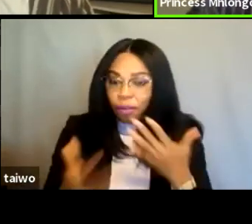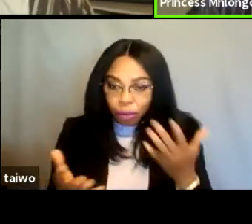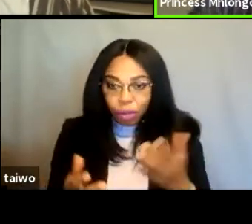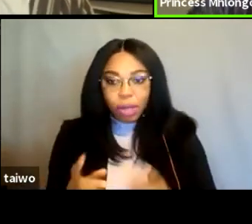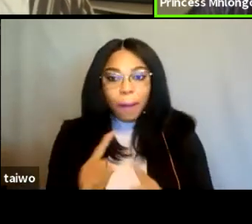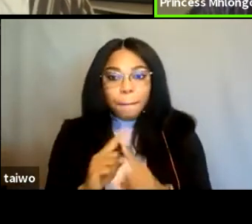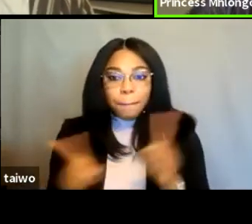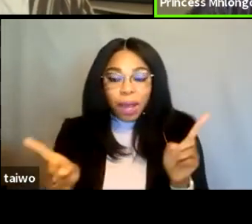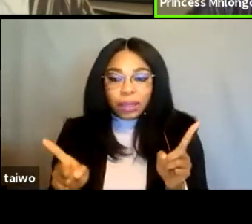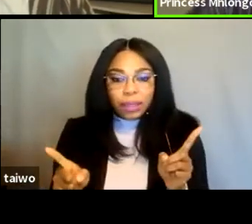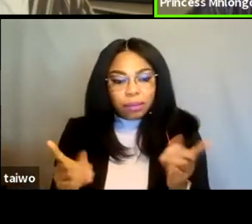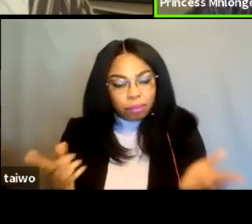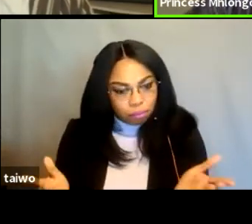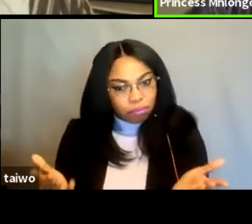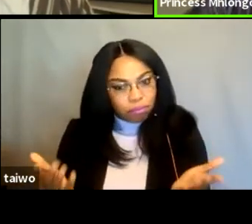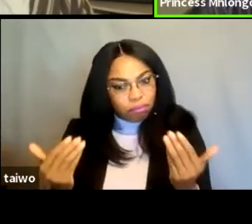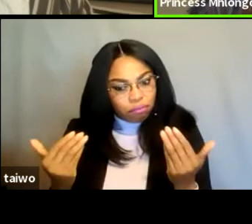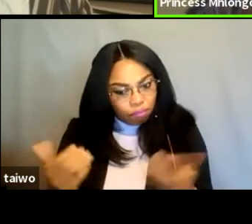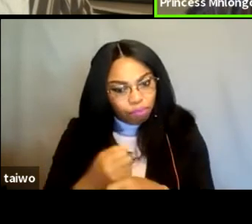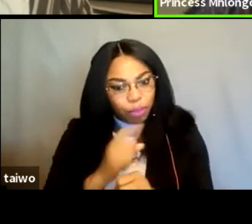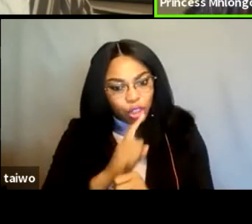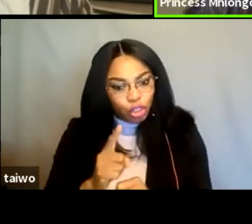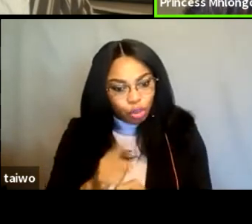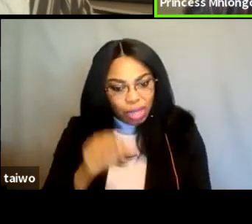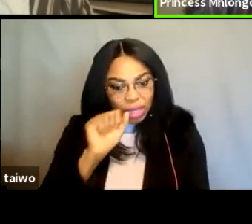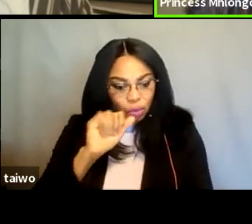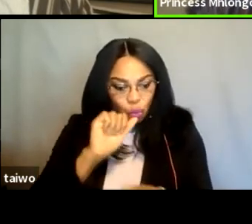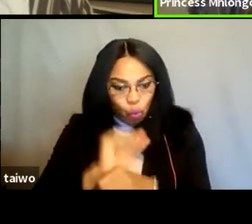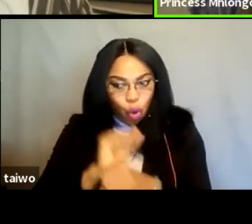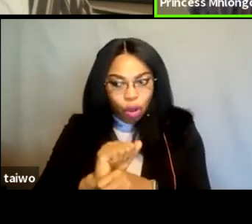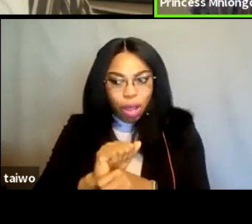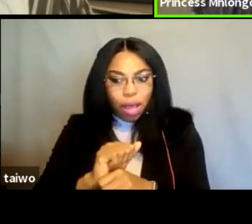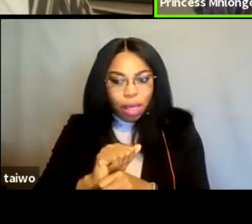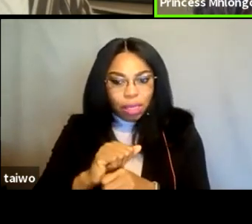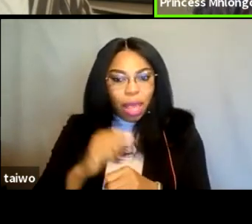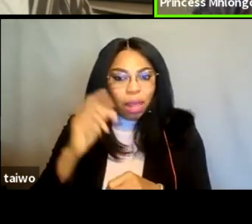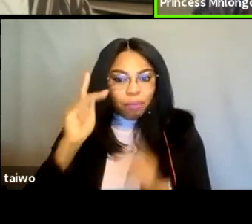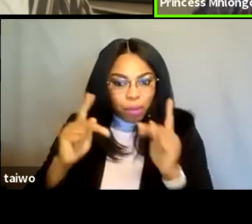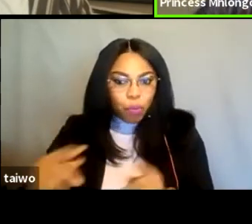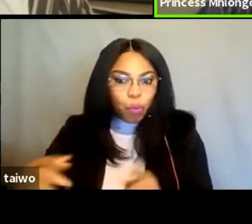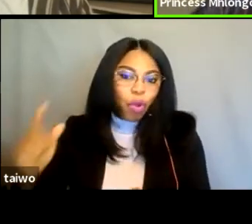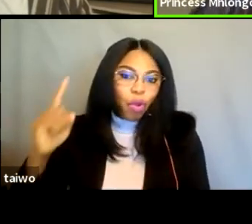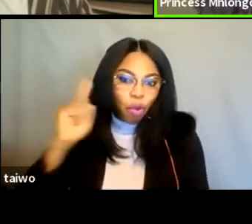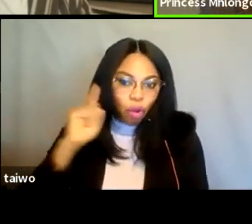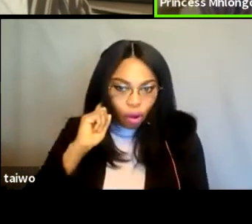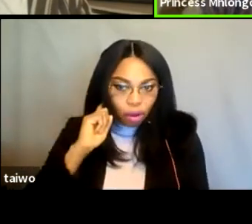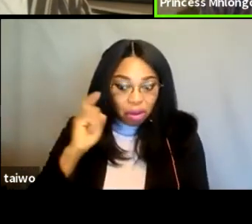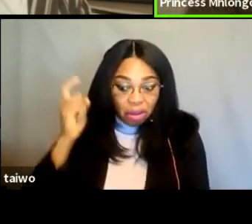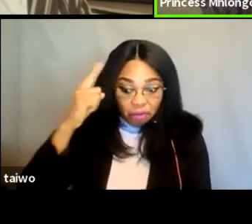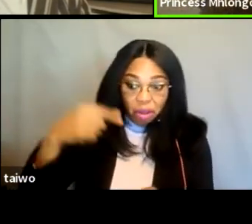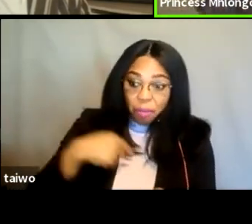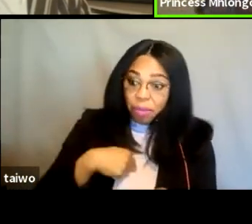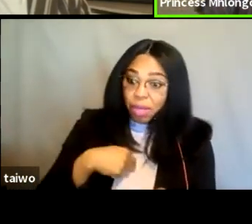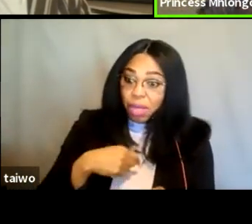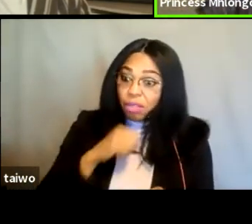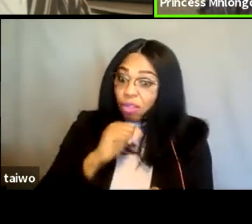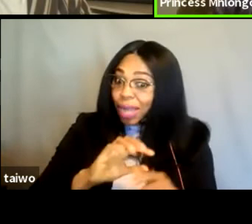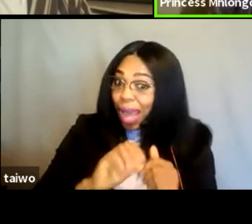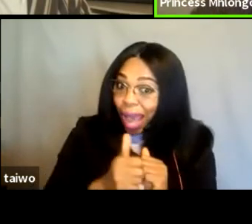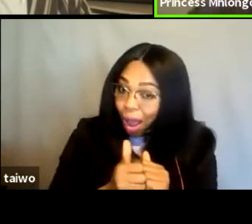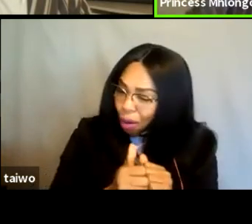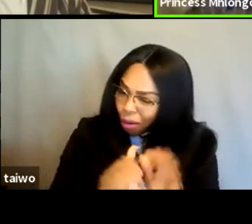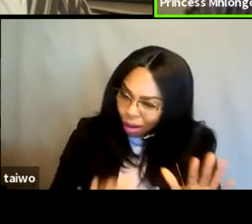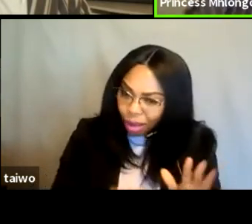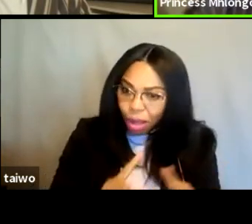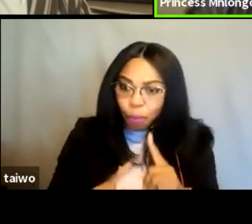But how about let's just make sure the work is heard. So for me, it's never mind, you know, how, but let's make sure that